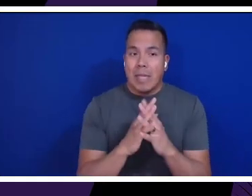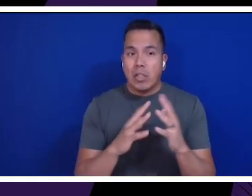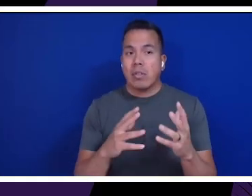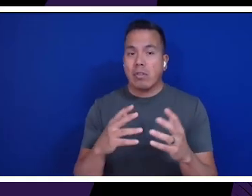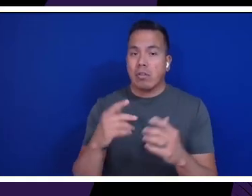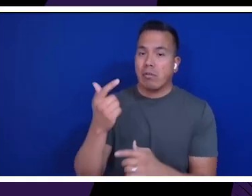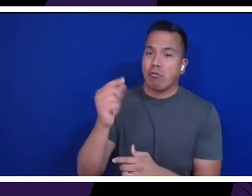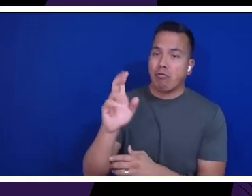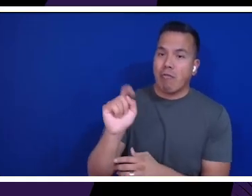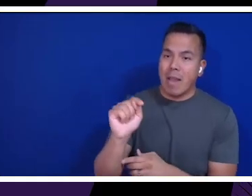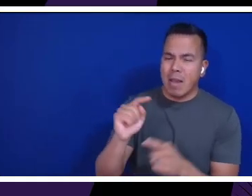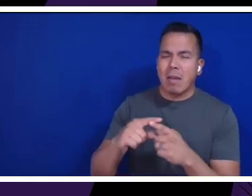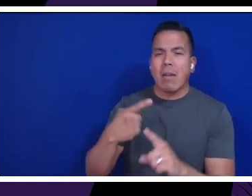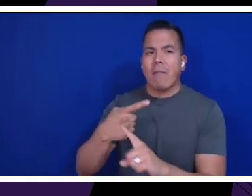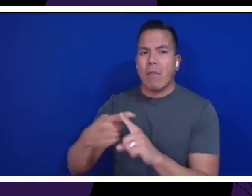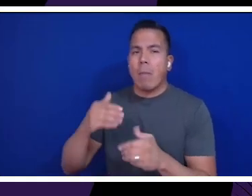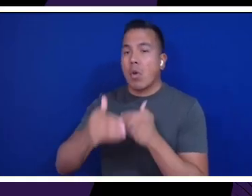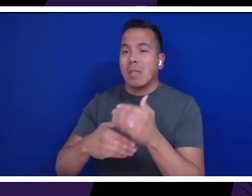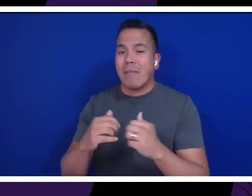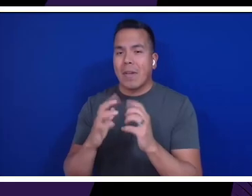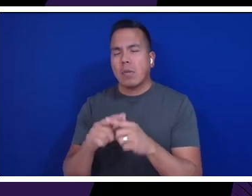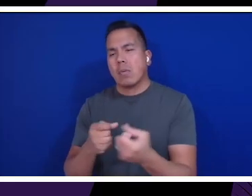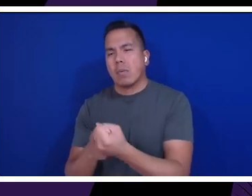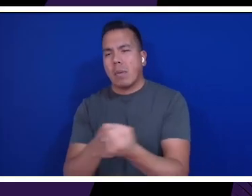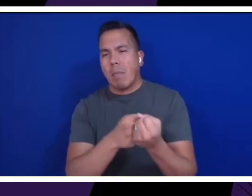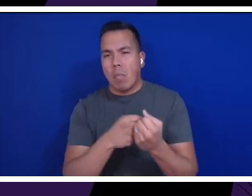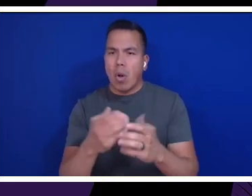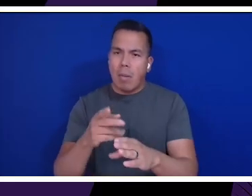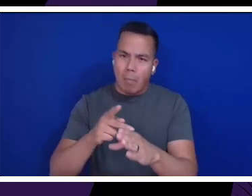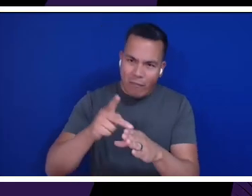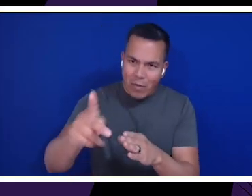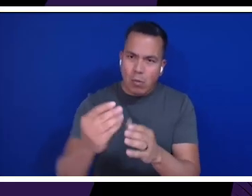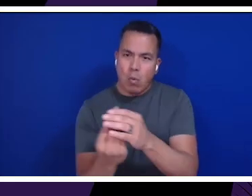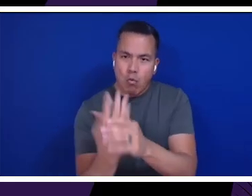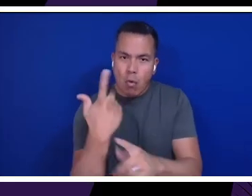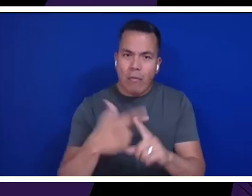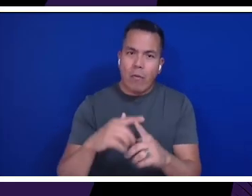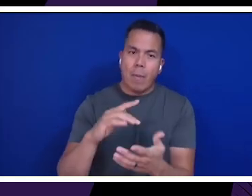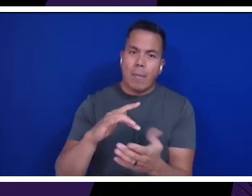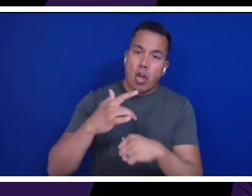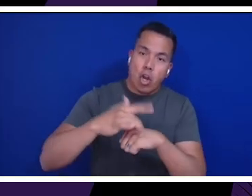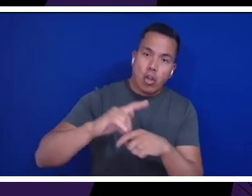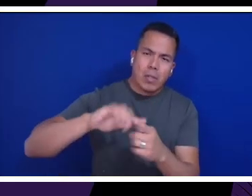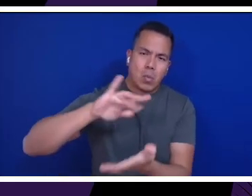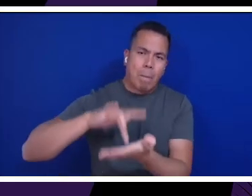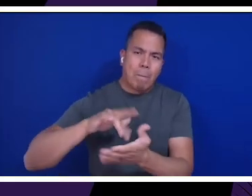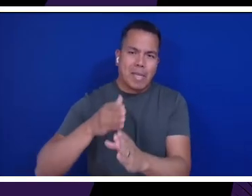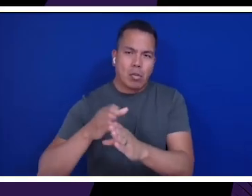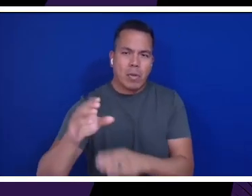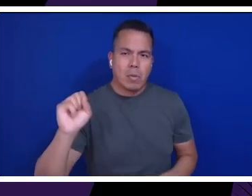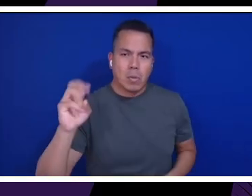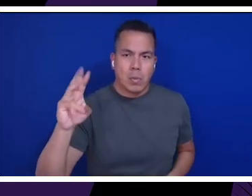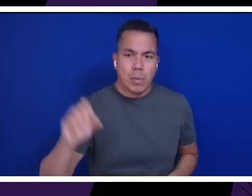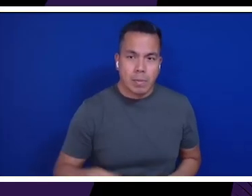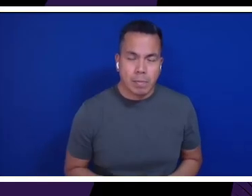by the Processing Foundation designed to support the professional growth of early to mid-career software developers. The theme for